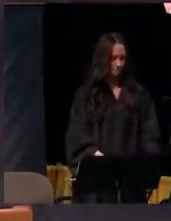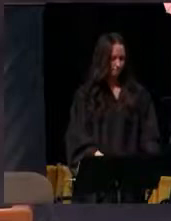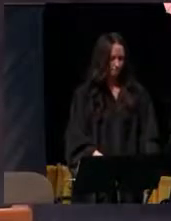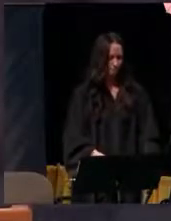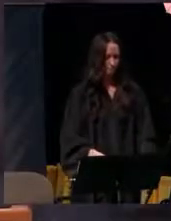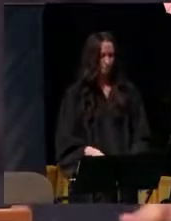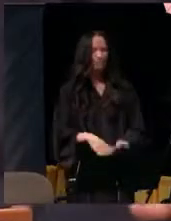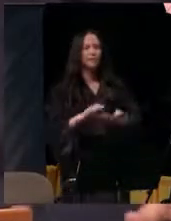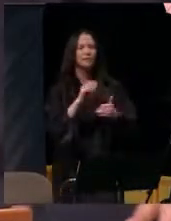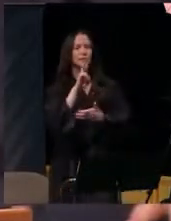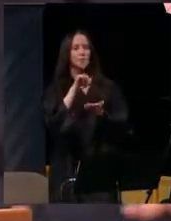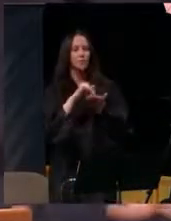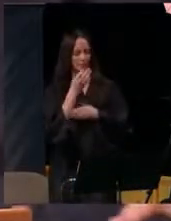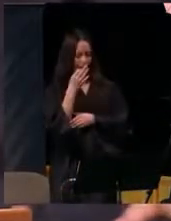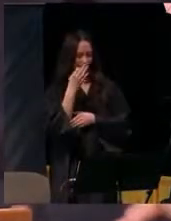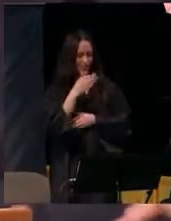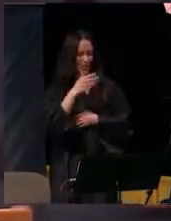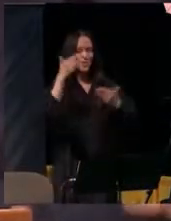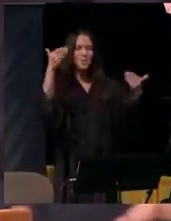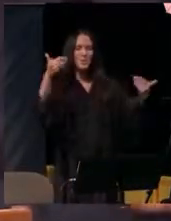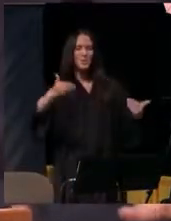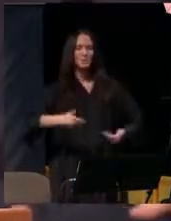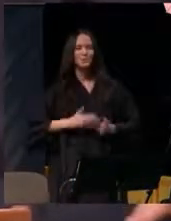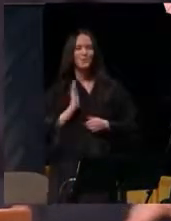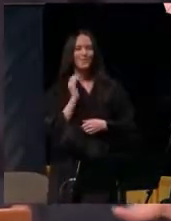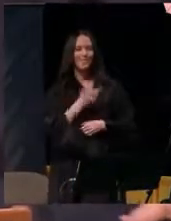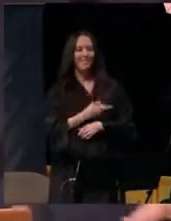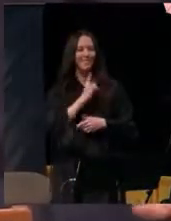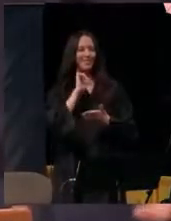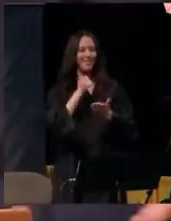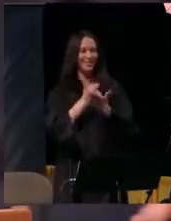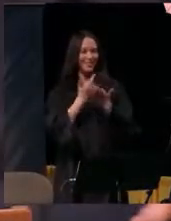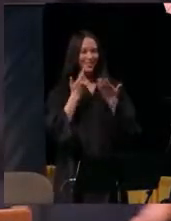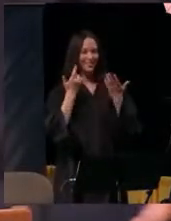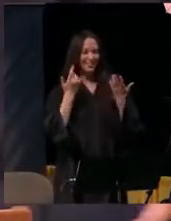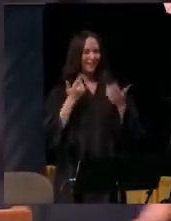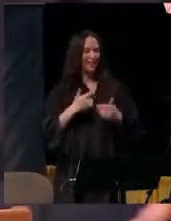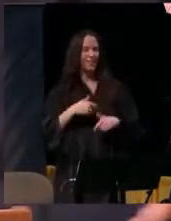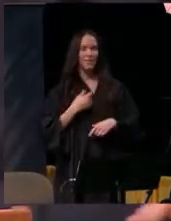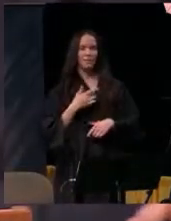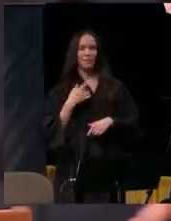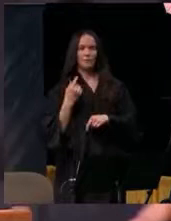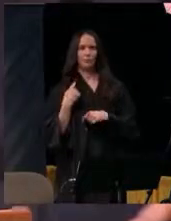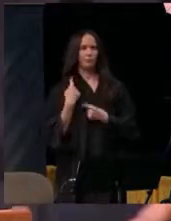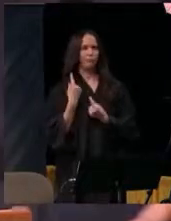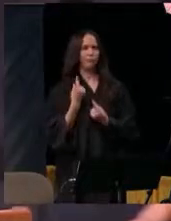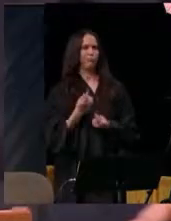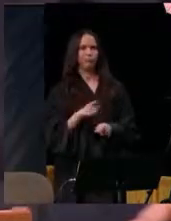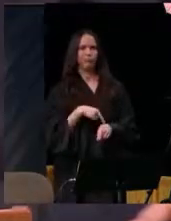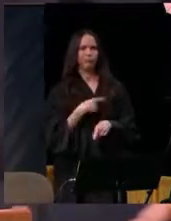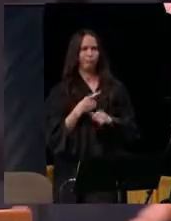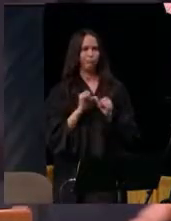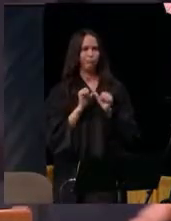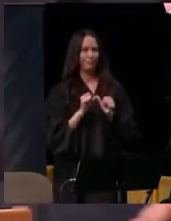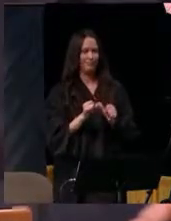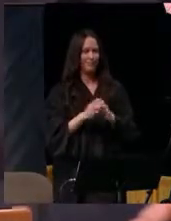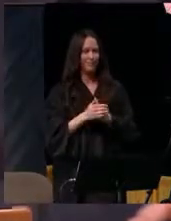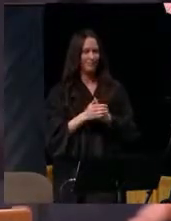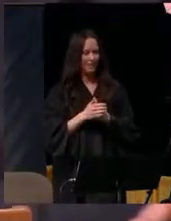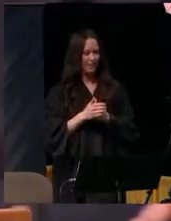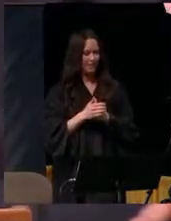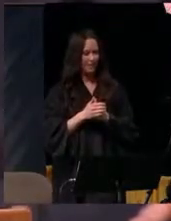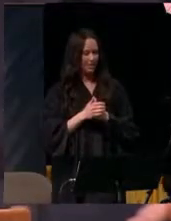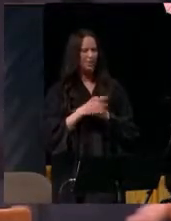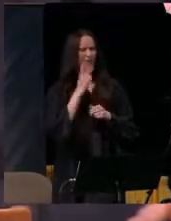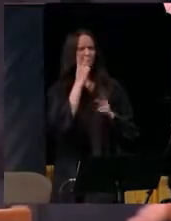Class of 2019, welcome to our graduation. This feels long overdue. When I think of high school, I